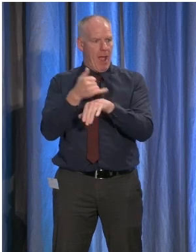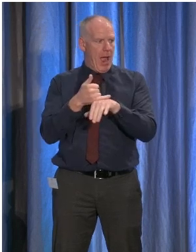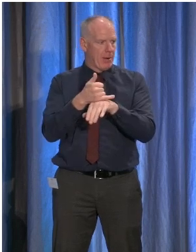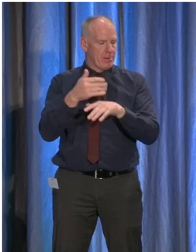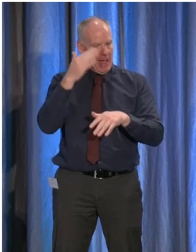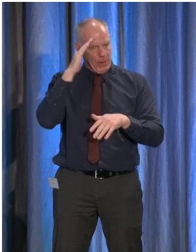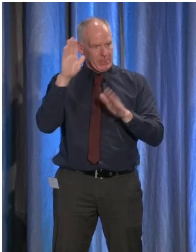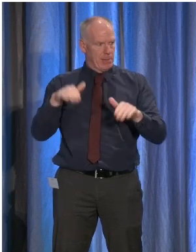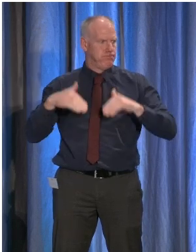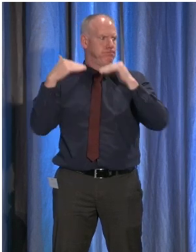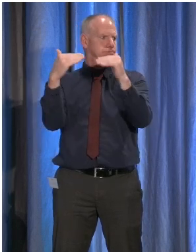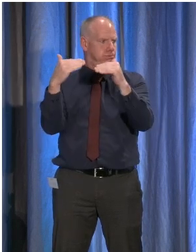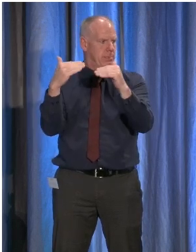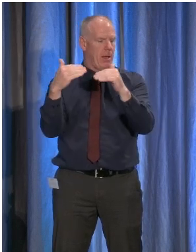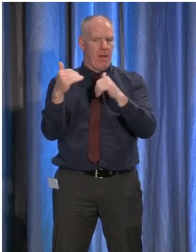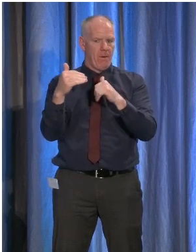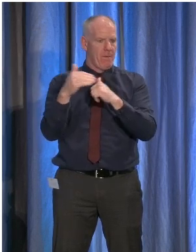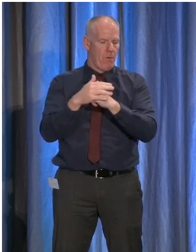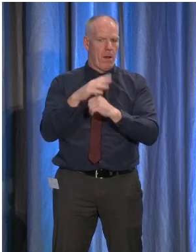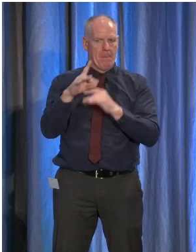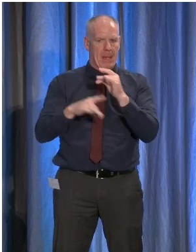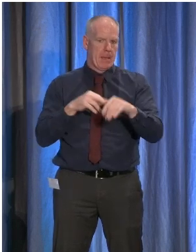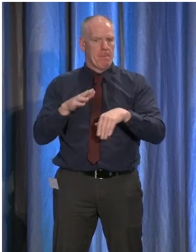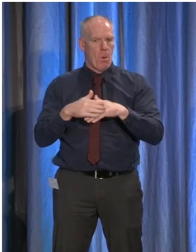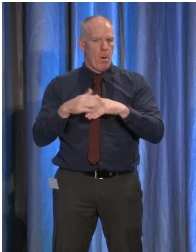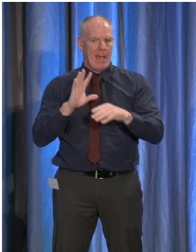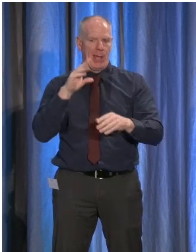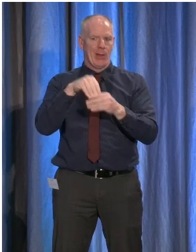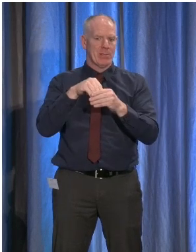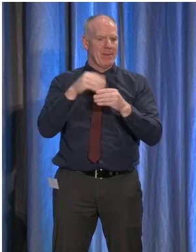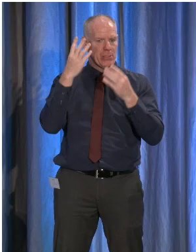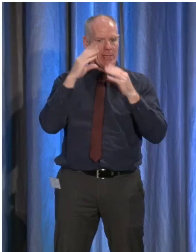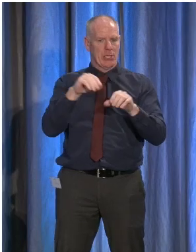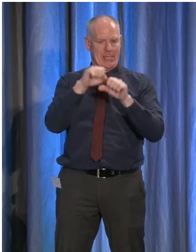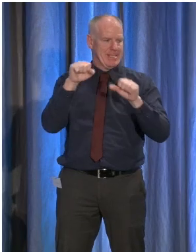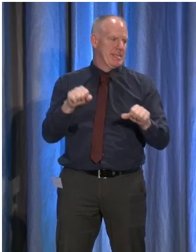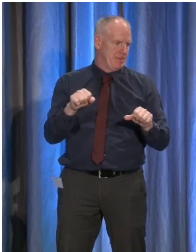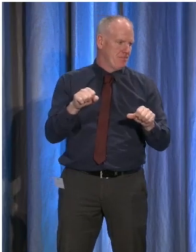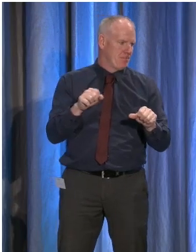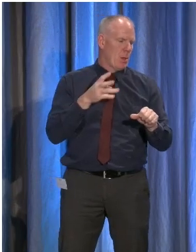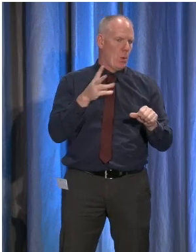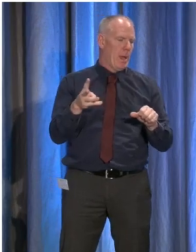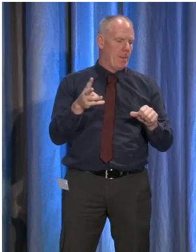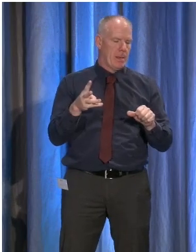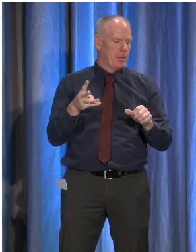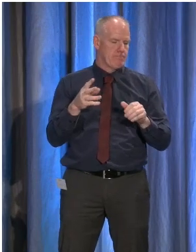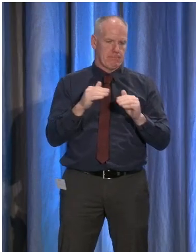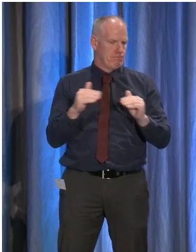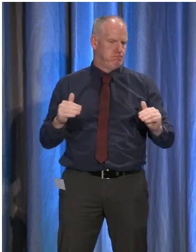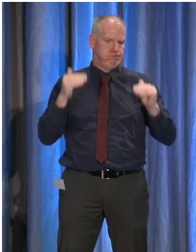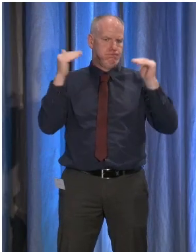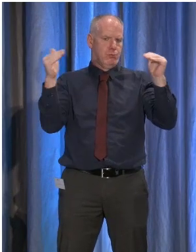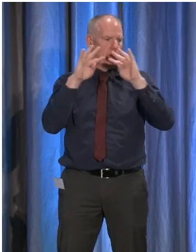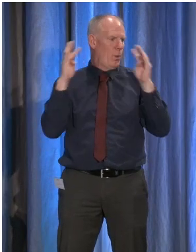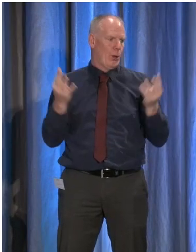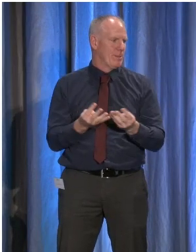further forward in constructing an inclusive education system that's world-class. And we also think